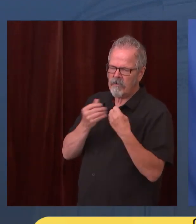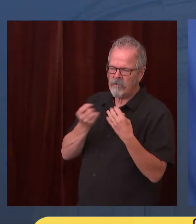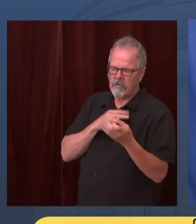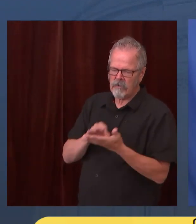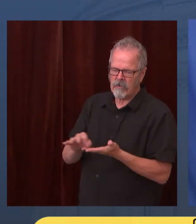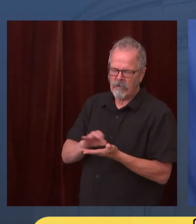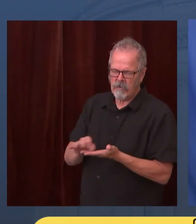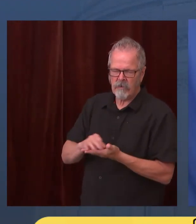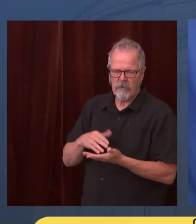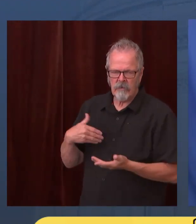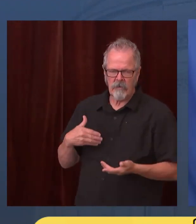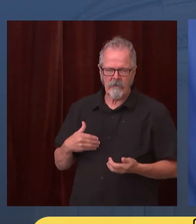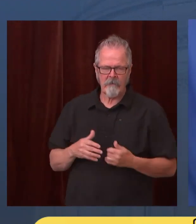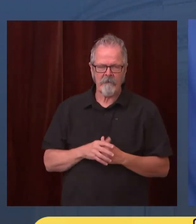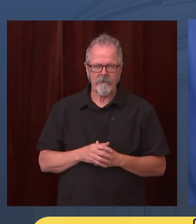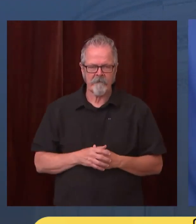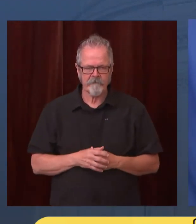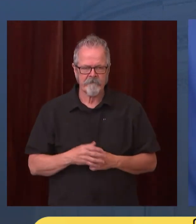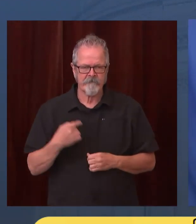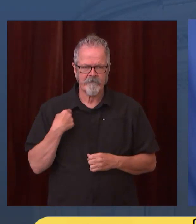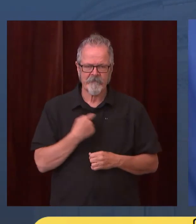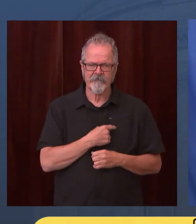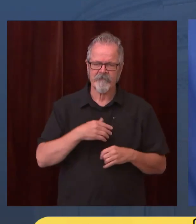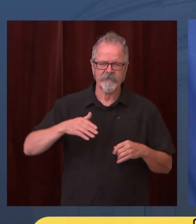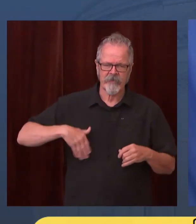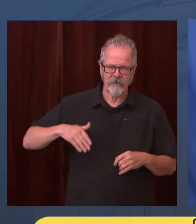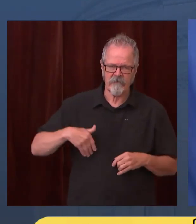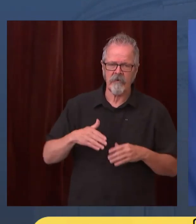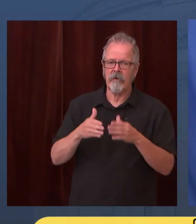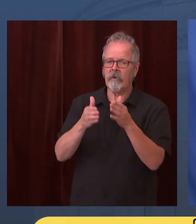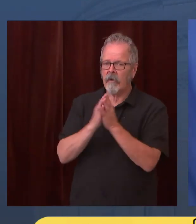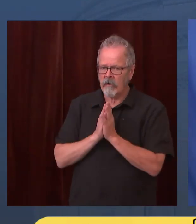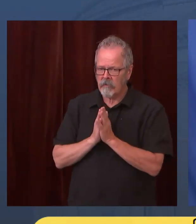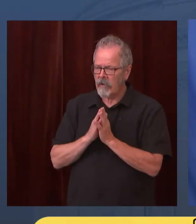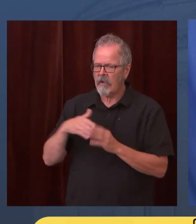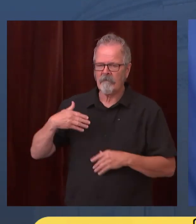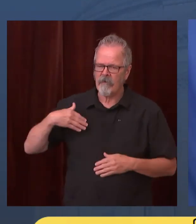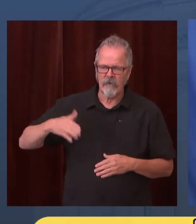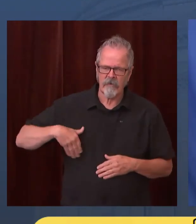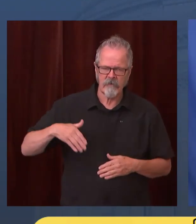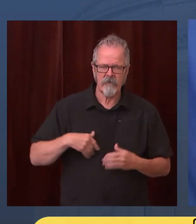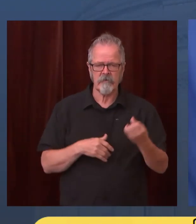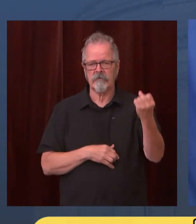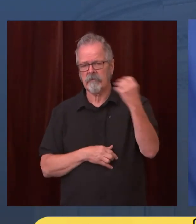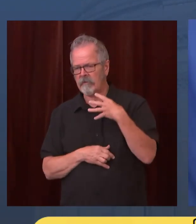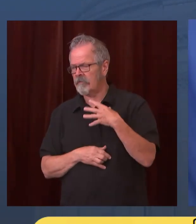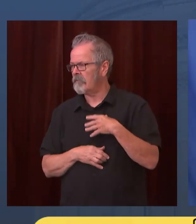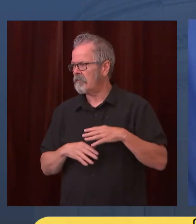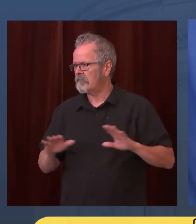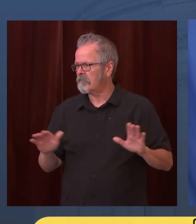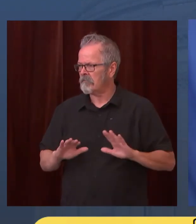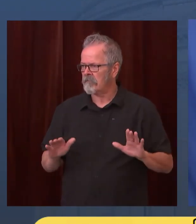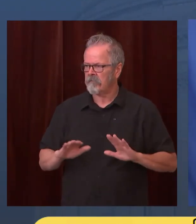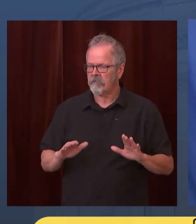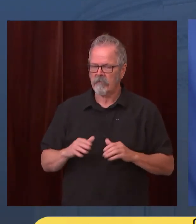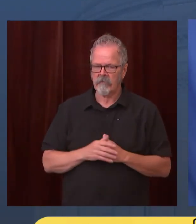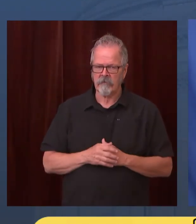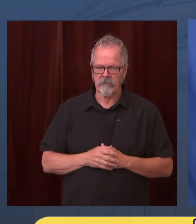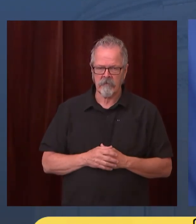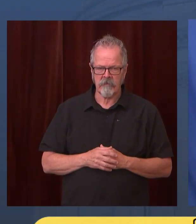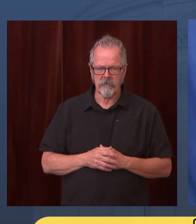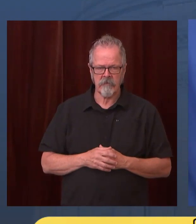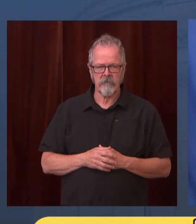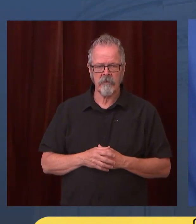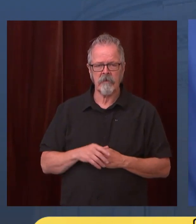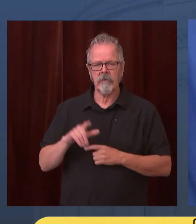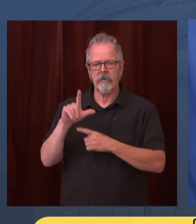received nor we have requested or demanded information from the employees yet about that. The Los Angeles School Board is looking at making vaccines